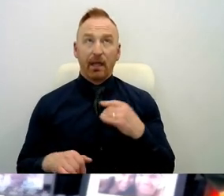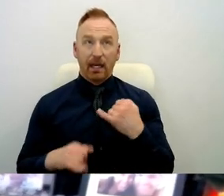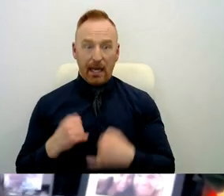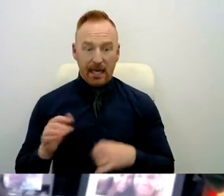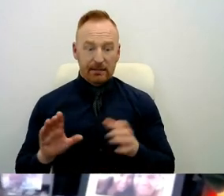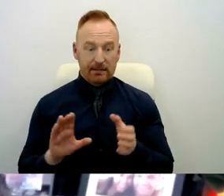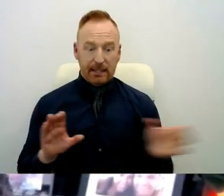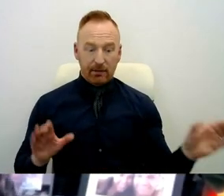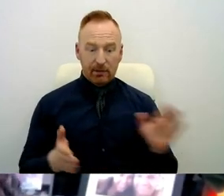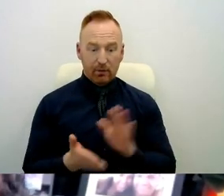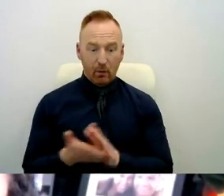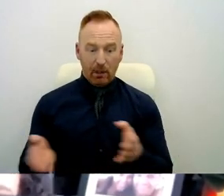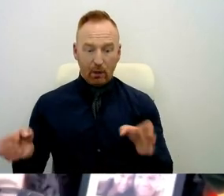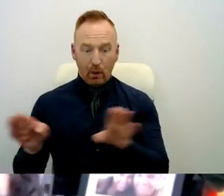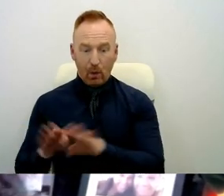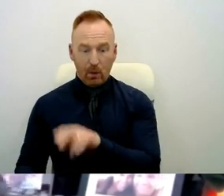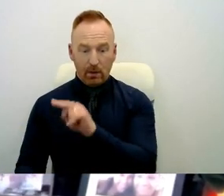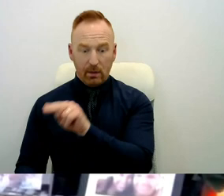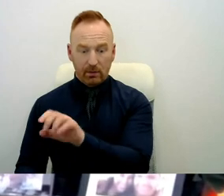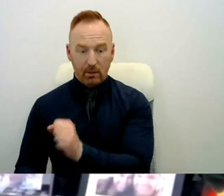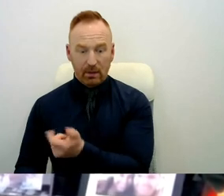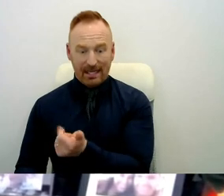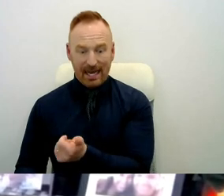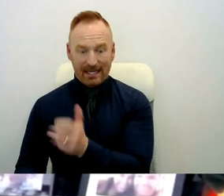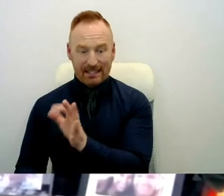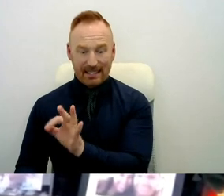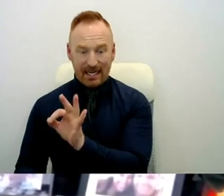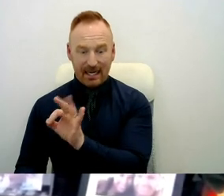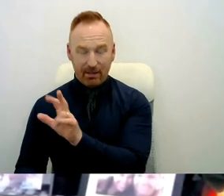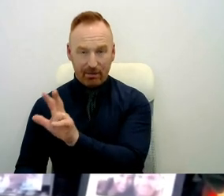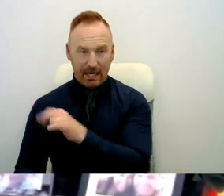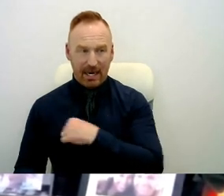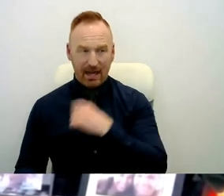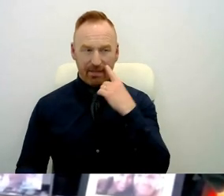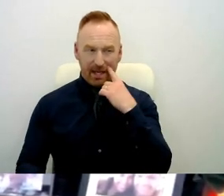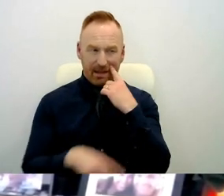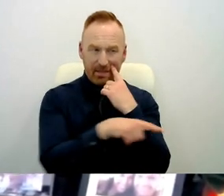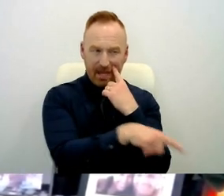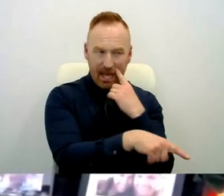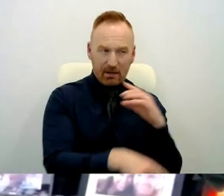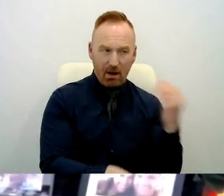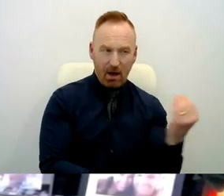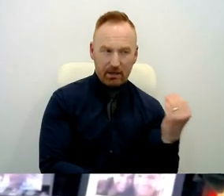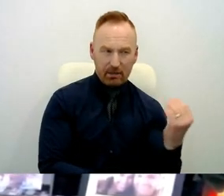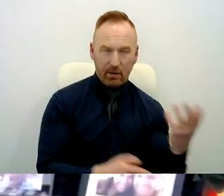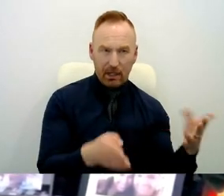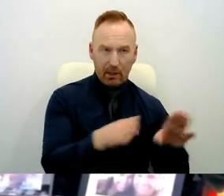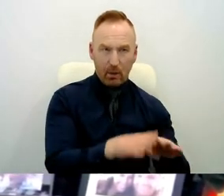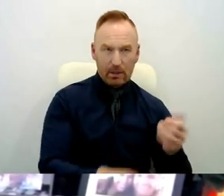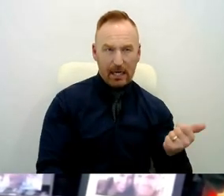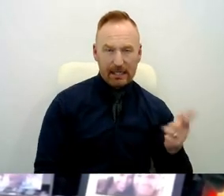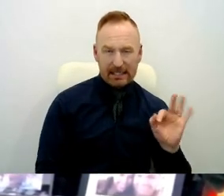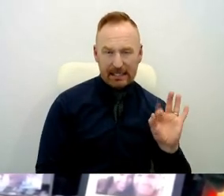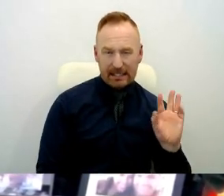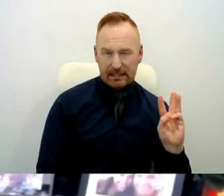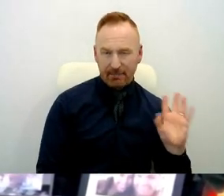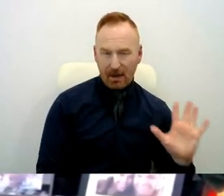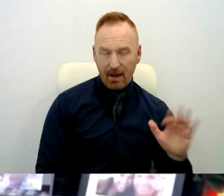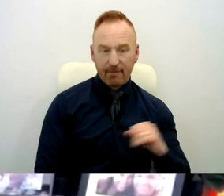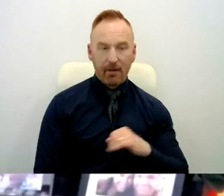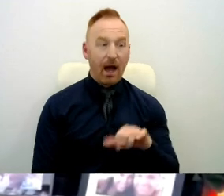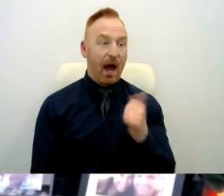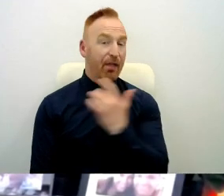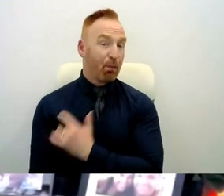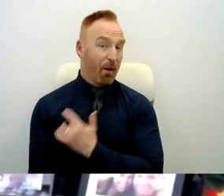segregated school, didn't close in Nova Scotia until 1983, and the last segregated school in Ontario didn't close until 1965.